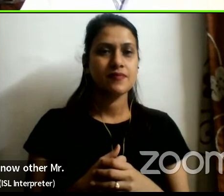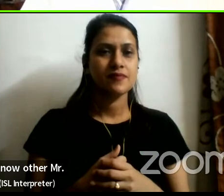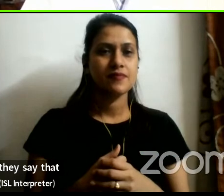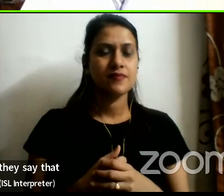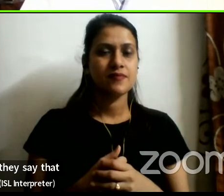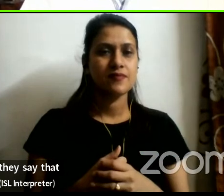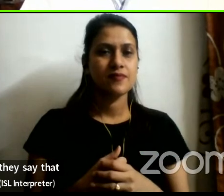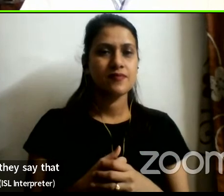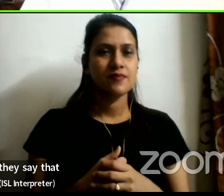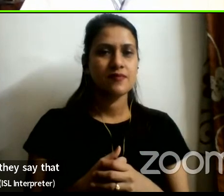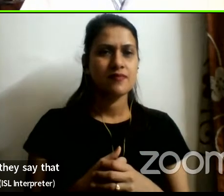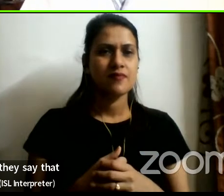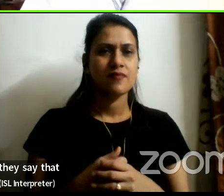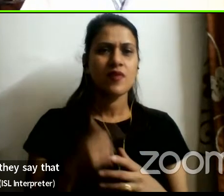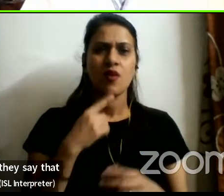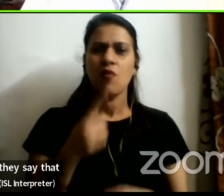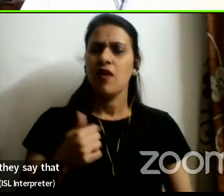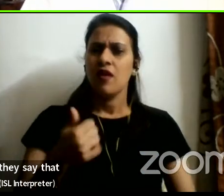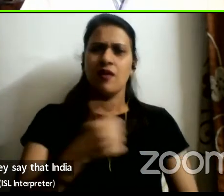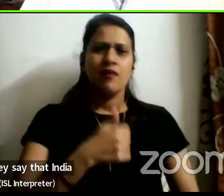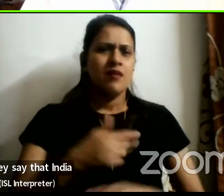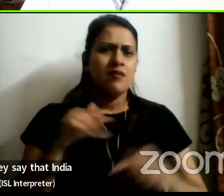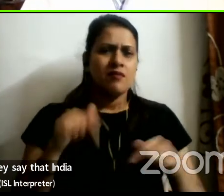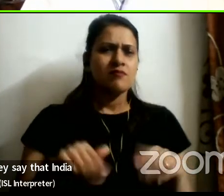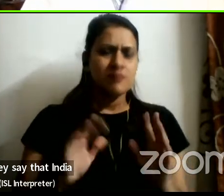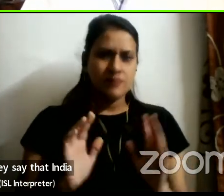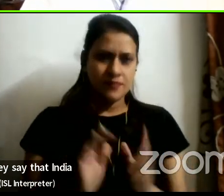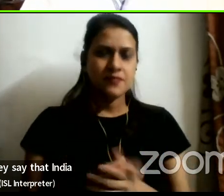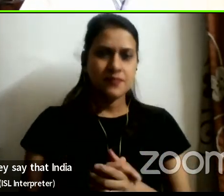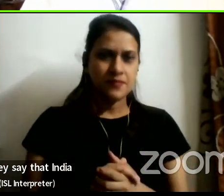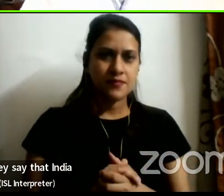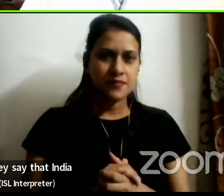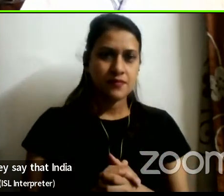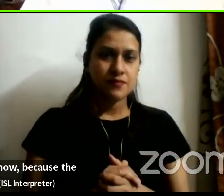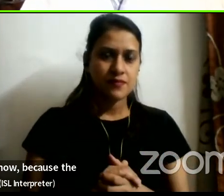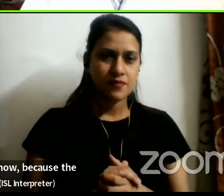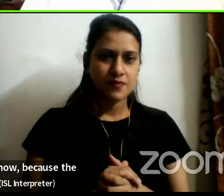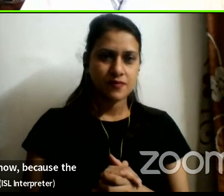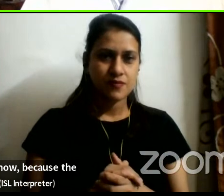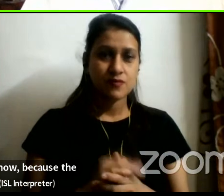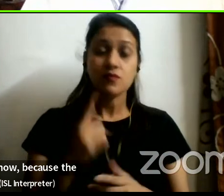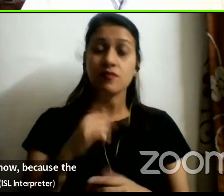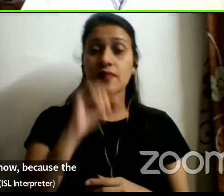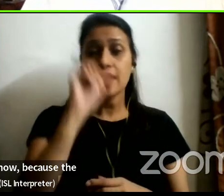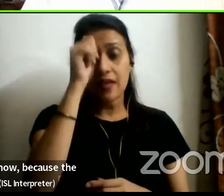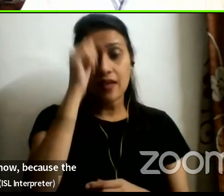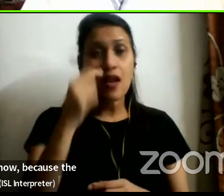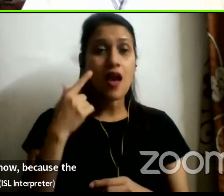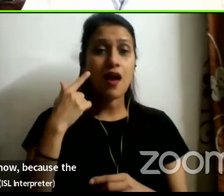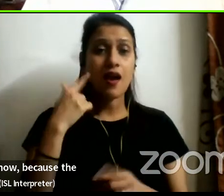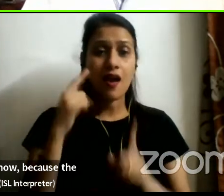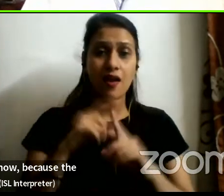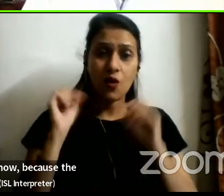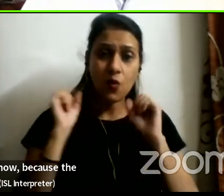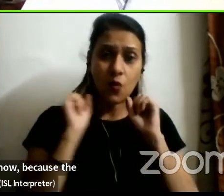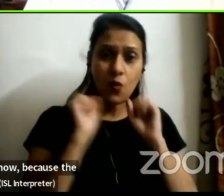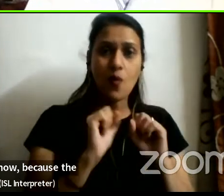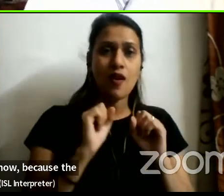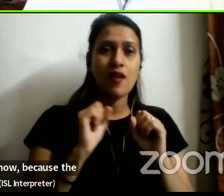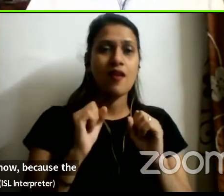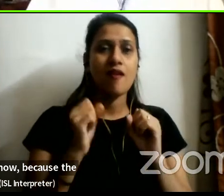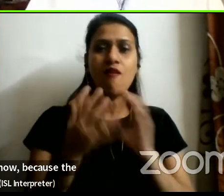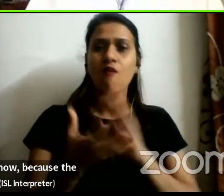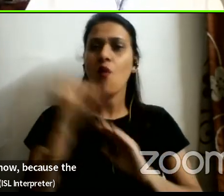India does not need a competition law right now because the scale that the Indian entities have attained at this stage, it does